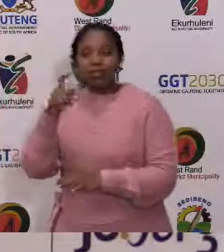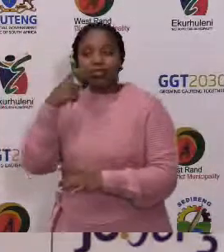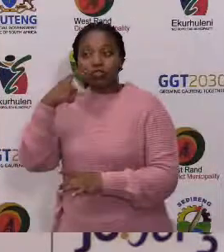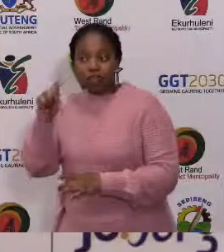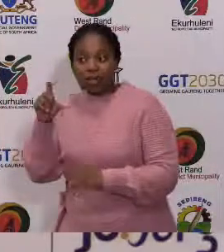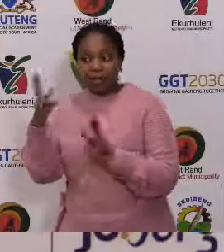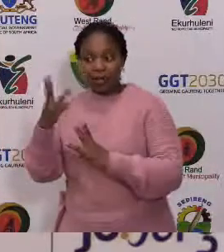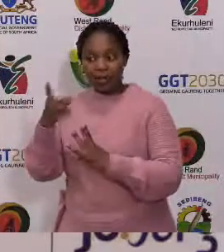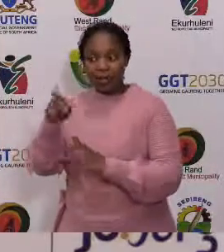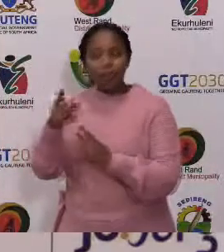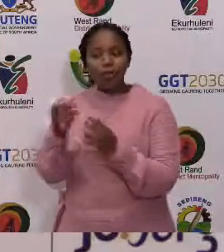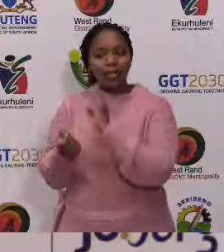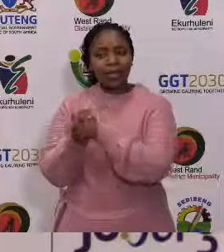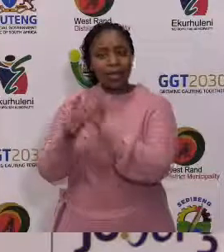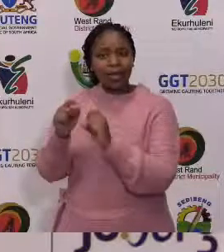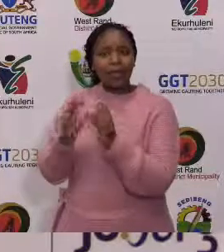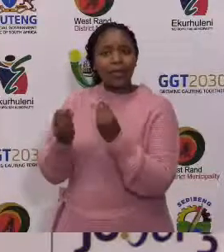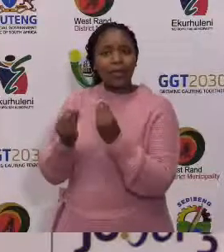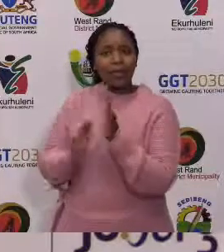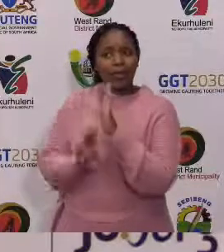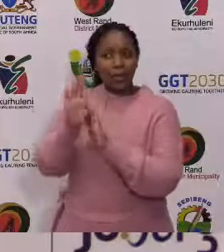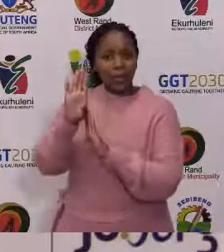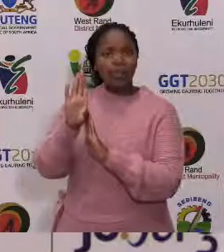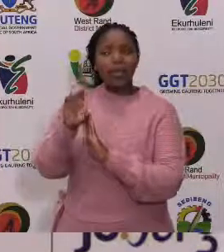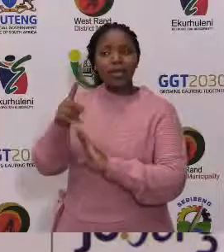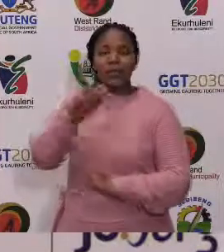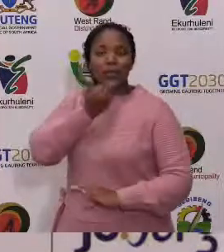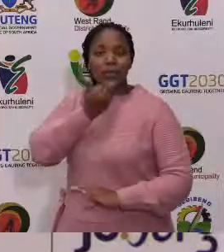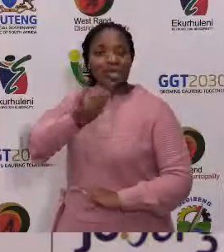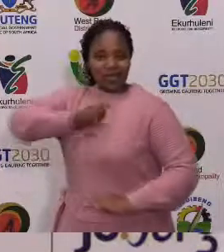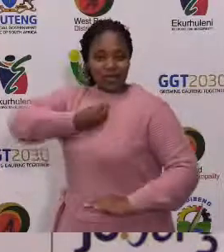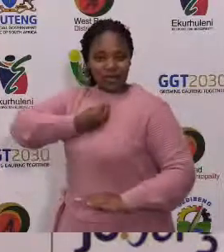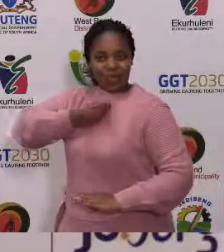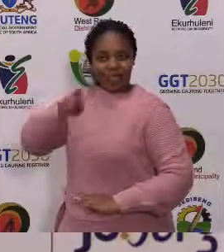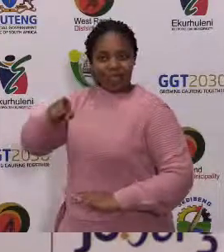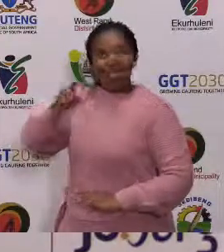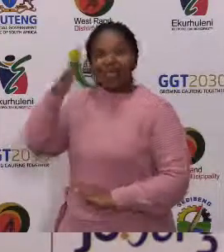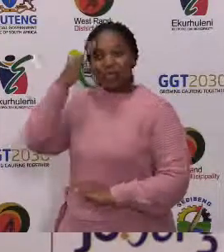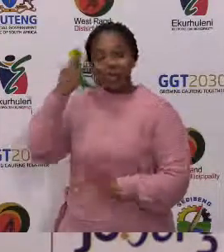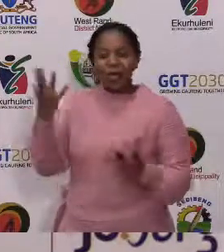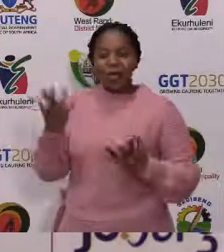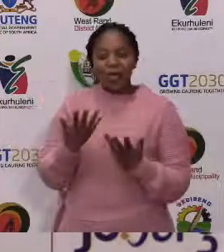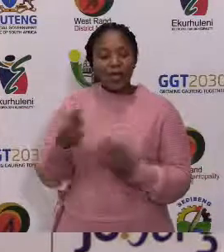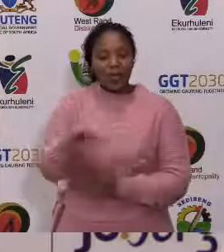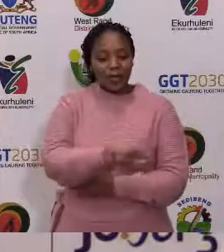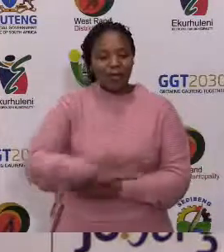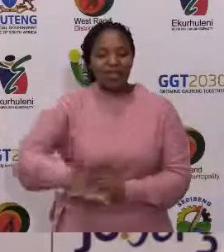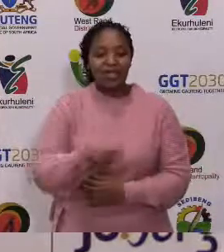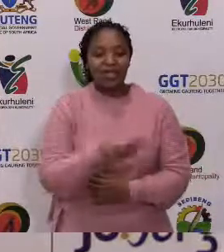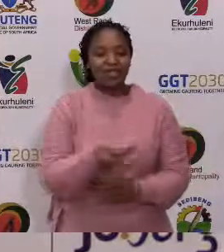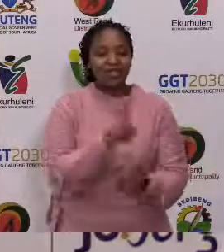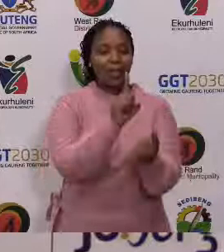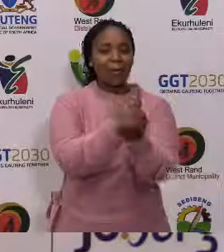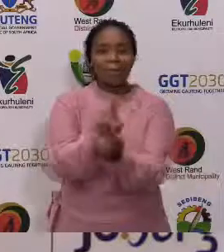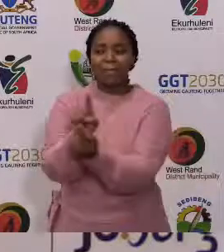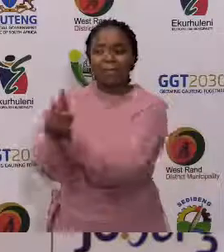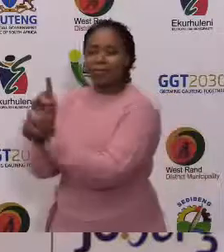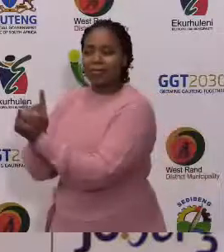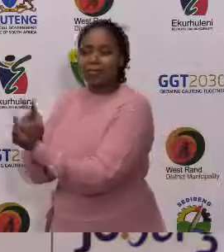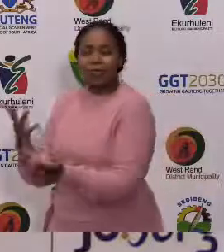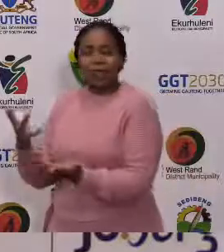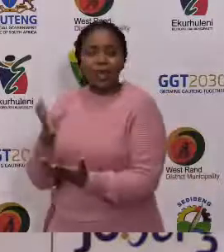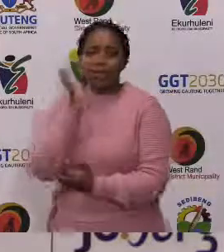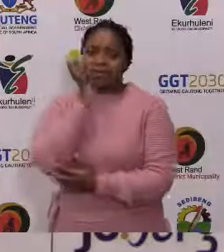people. And we also know where they gather. Where are these places where they gather? And in larger